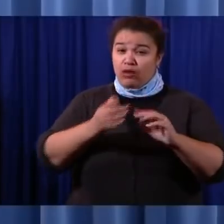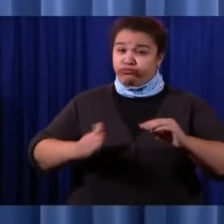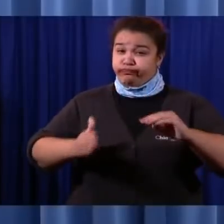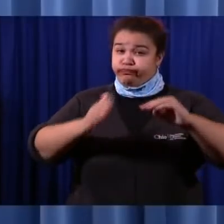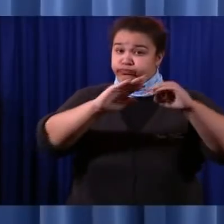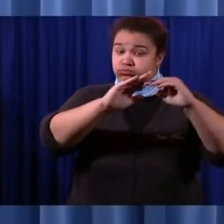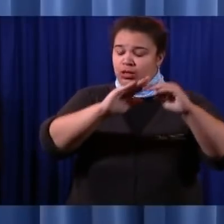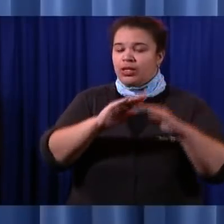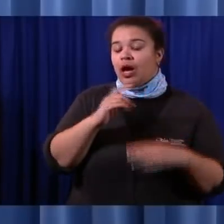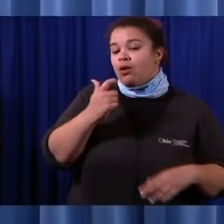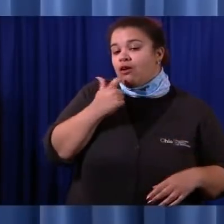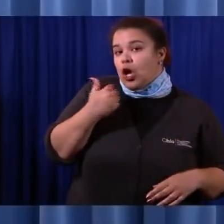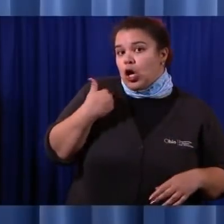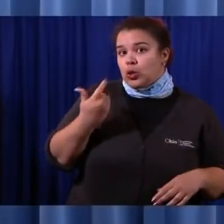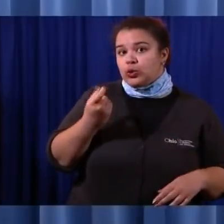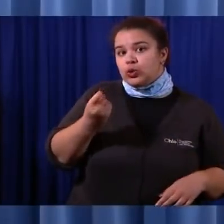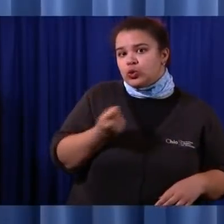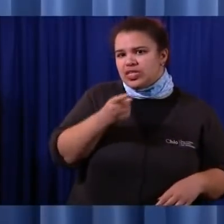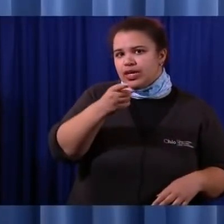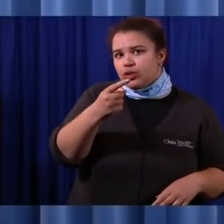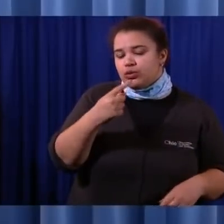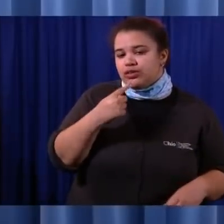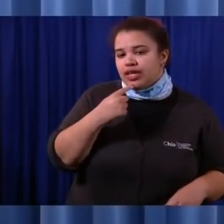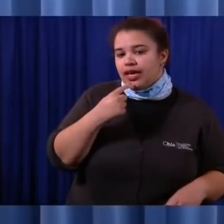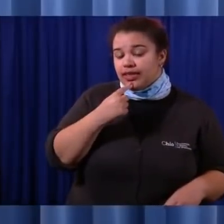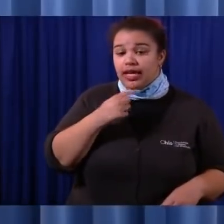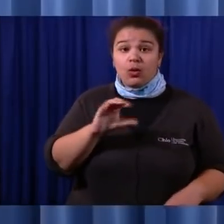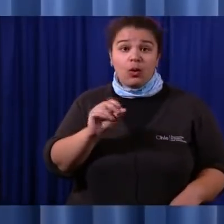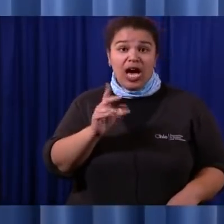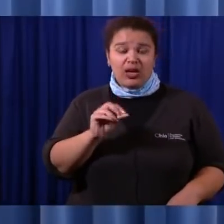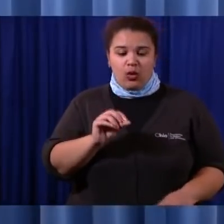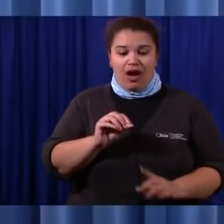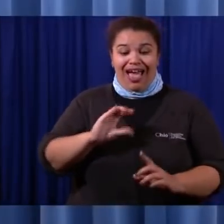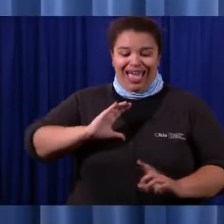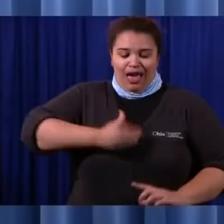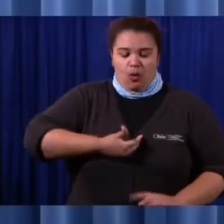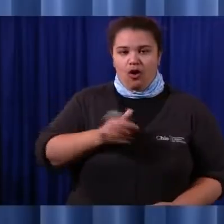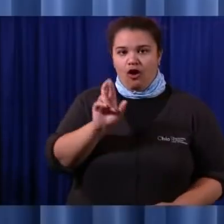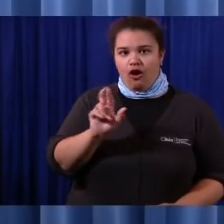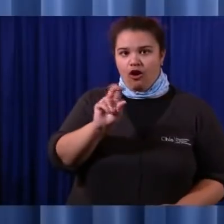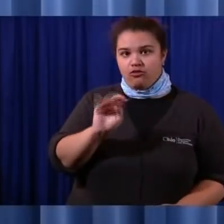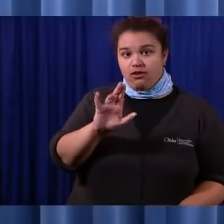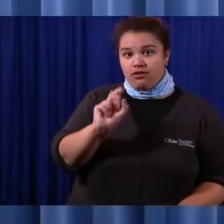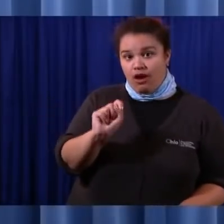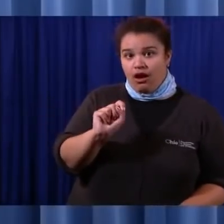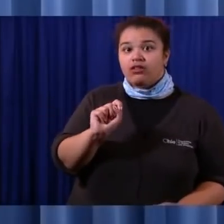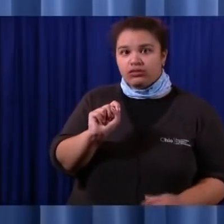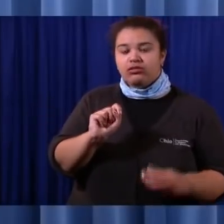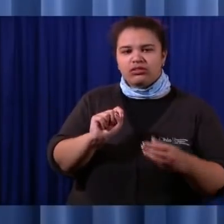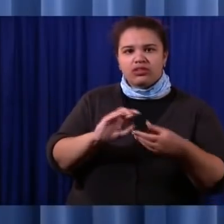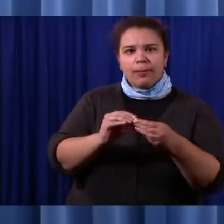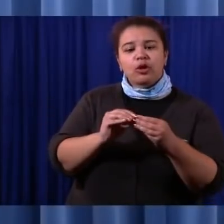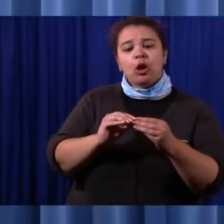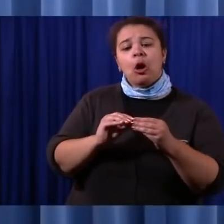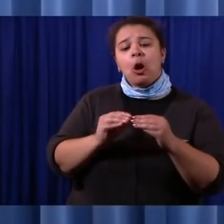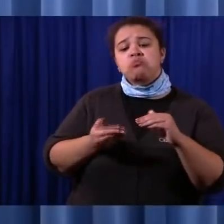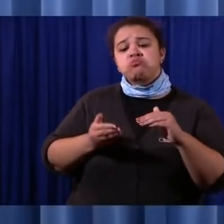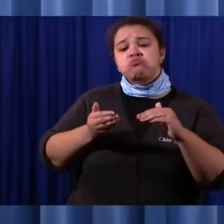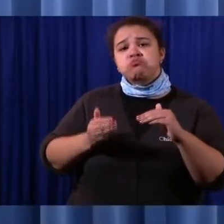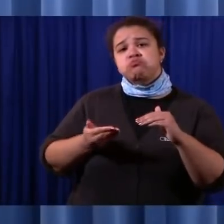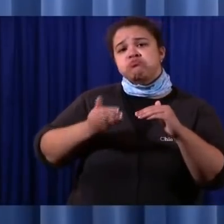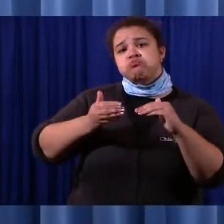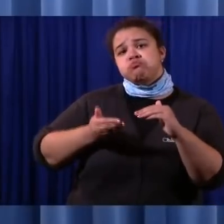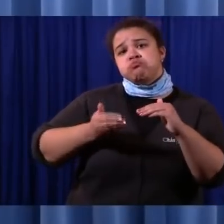dropped that a mention that Ohio's R0 numbers were showing certain rises in the R0 data in places like